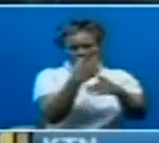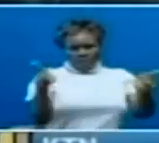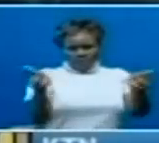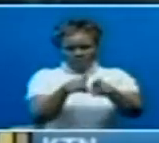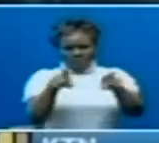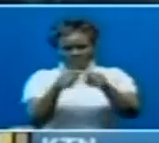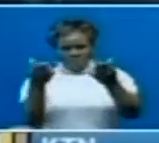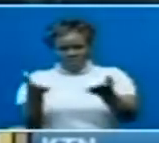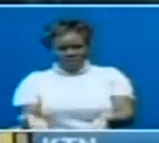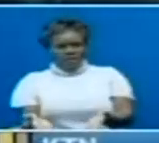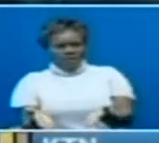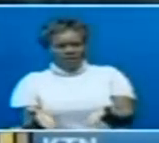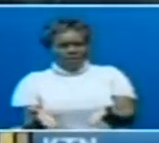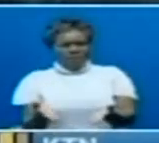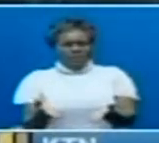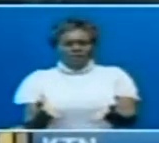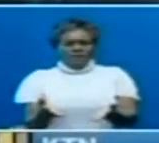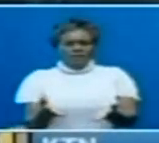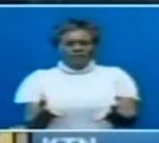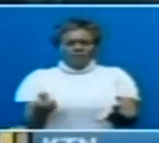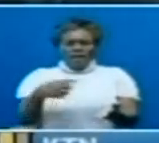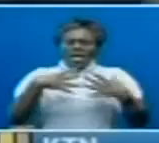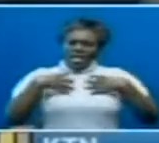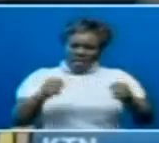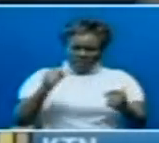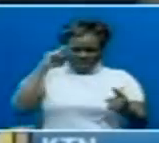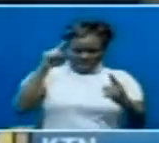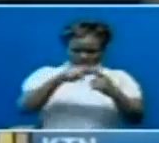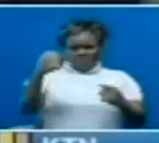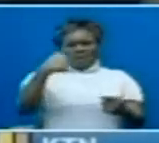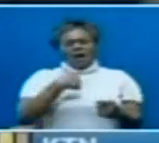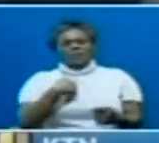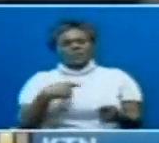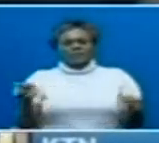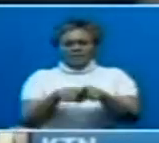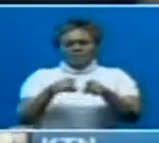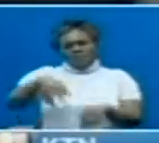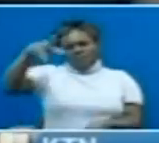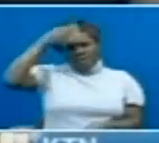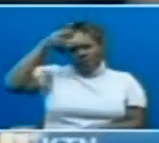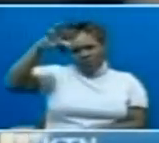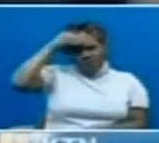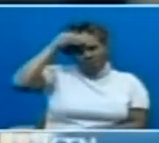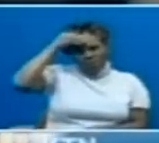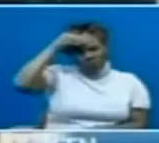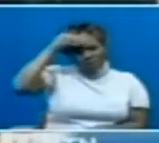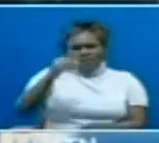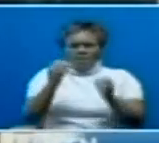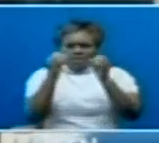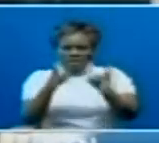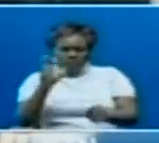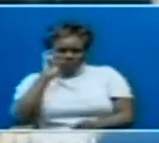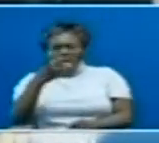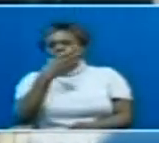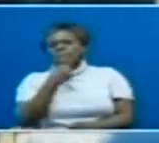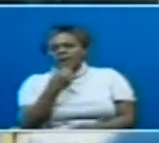this. Our interest is always health and education. But if you see a